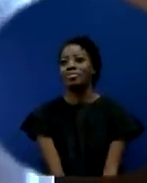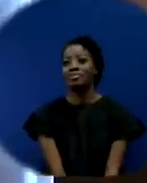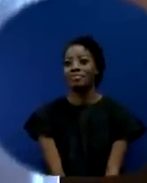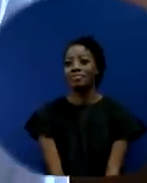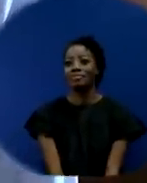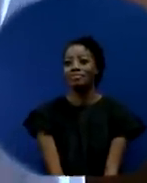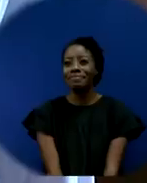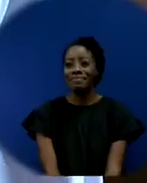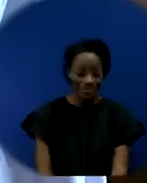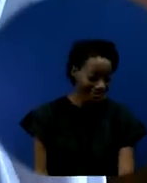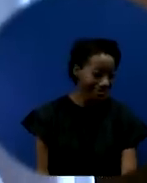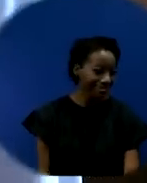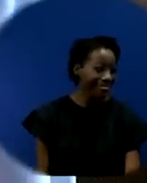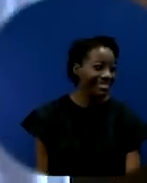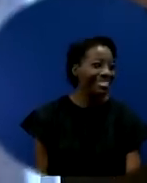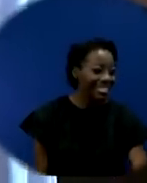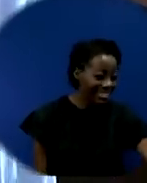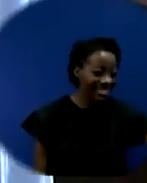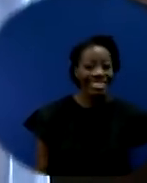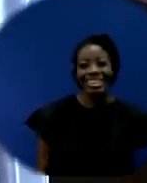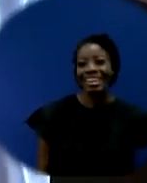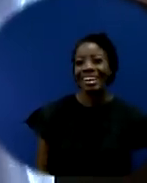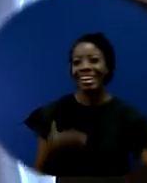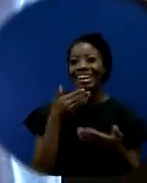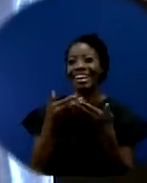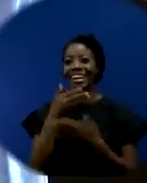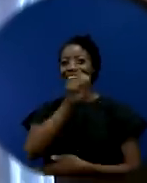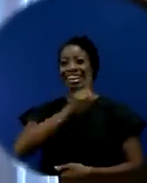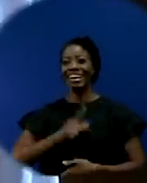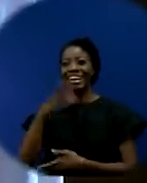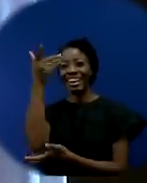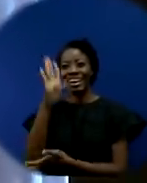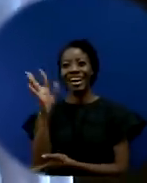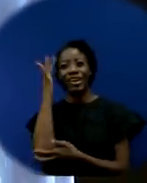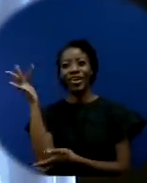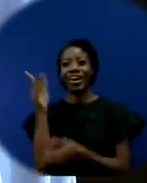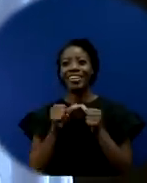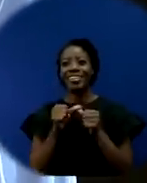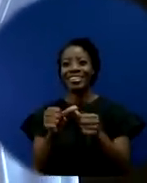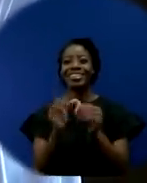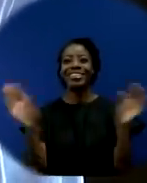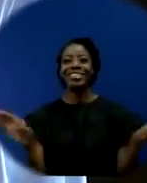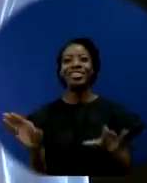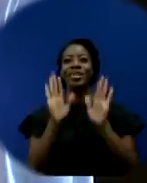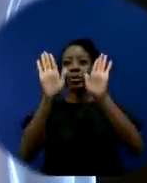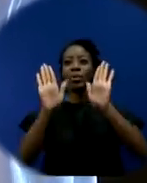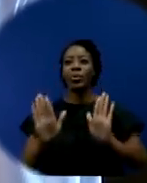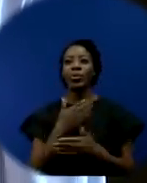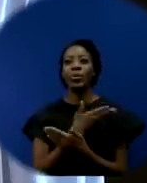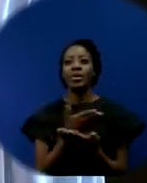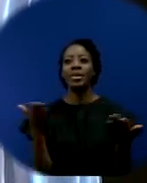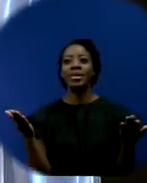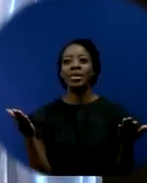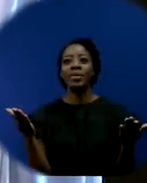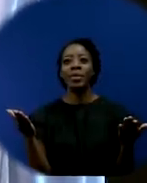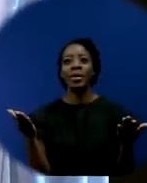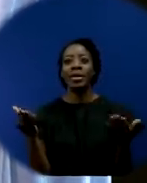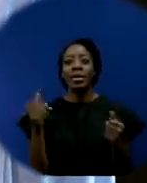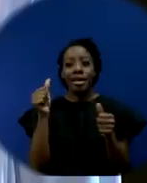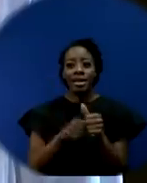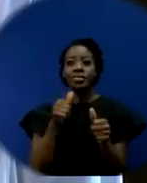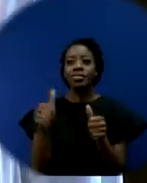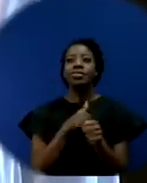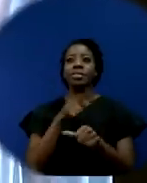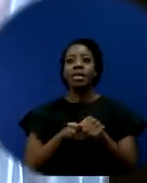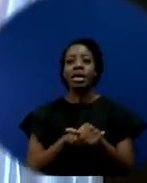We give you thanks, great God, because you keep on doing great things. Every time we open our eyes,